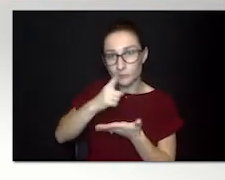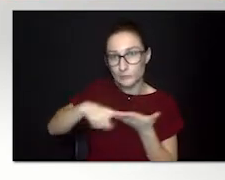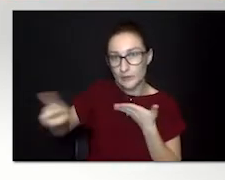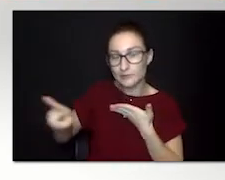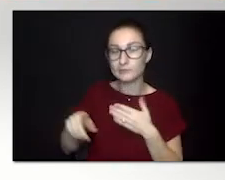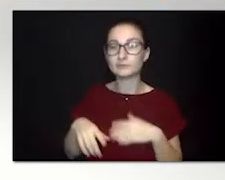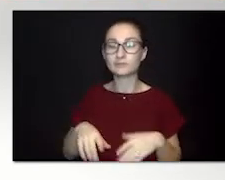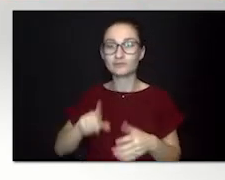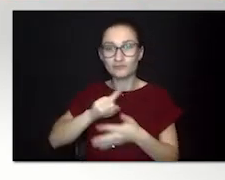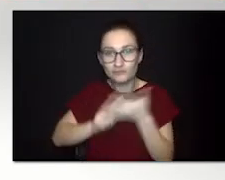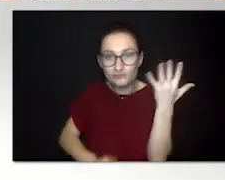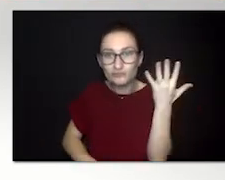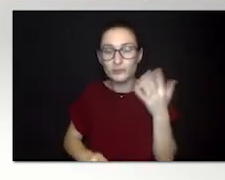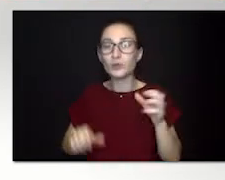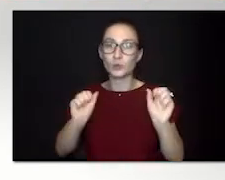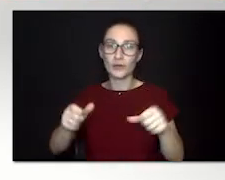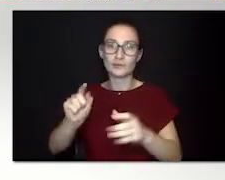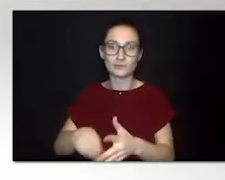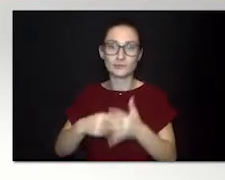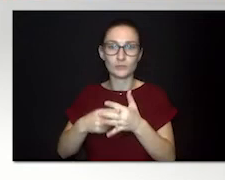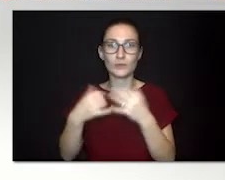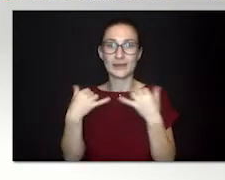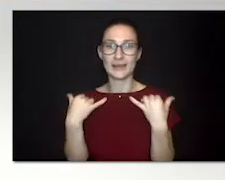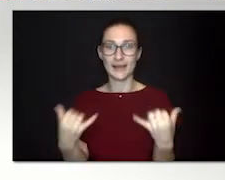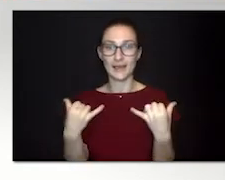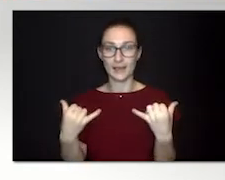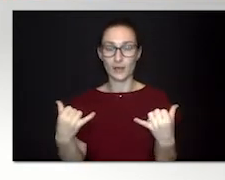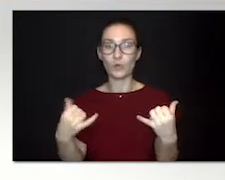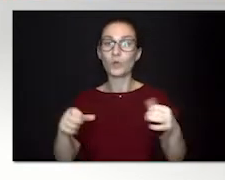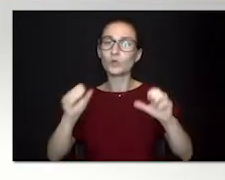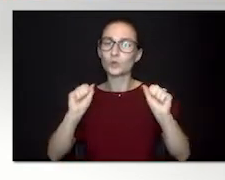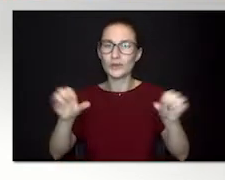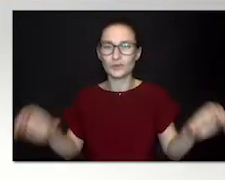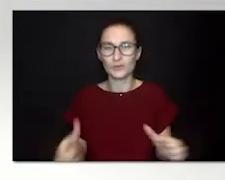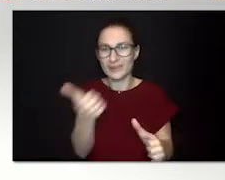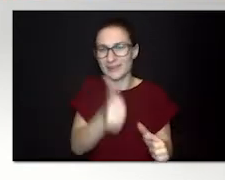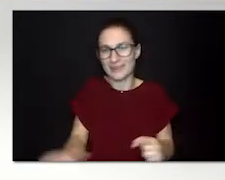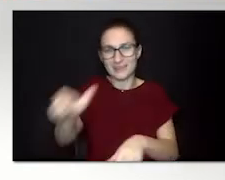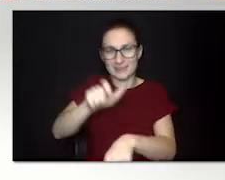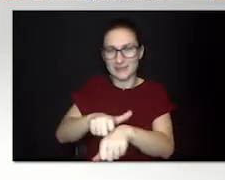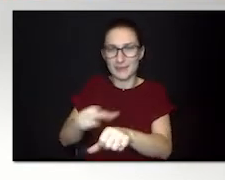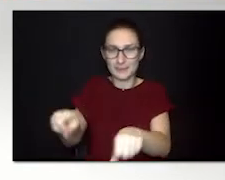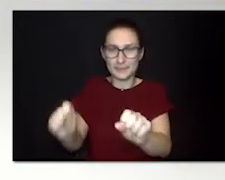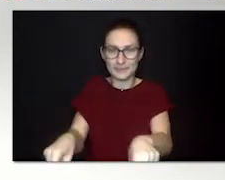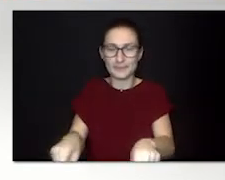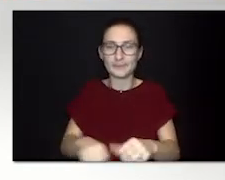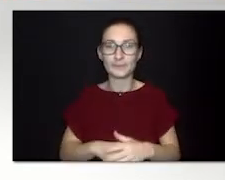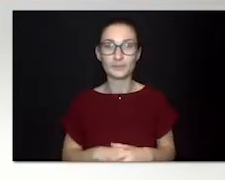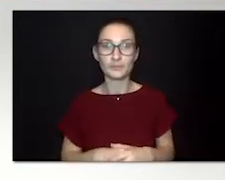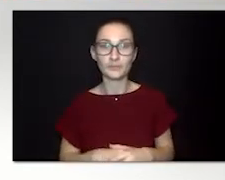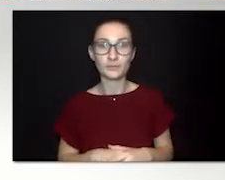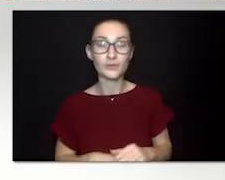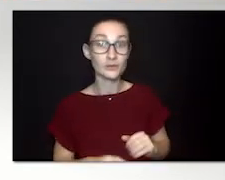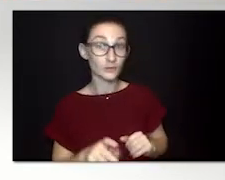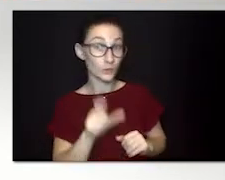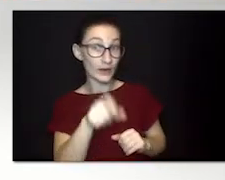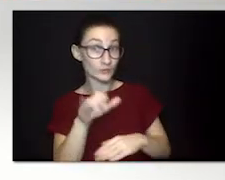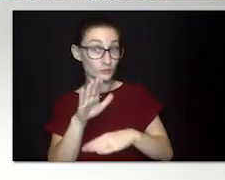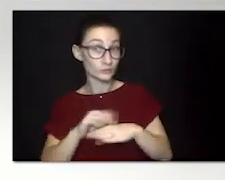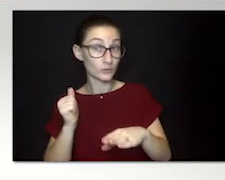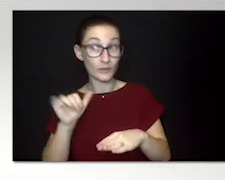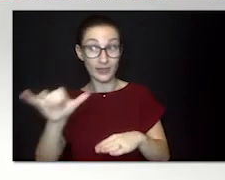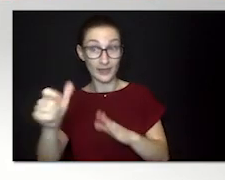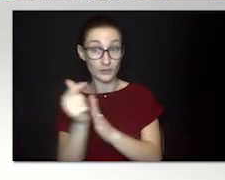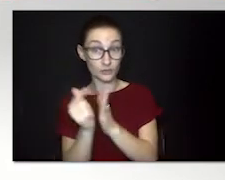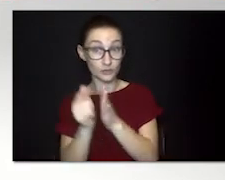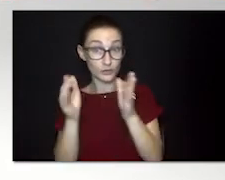just simply start that process within the guardianship case now. So it can be done at any time. It can be done. Go back to the original attorney that did it? I mean,